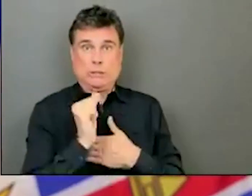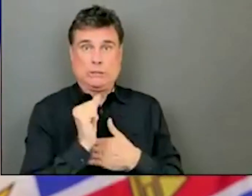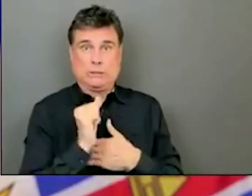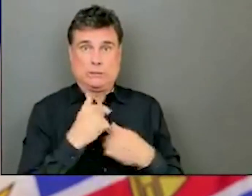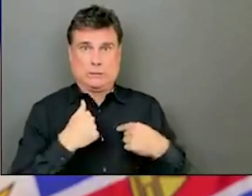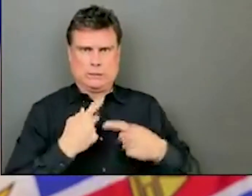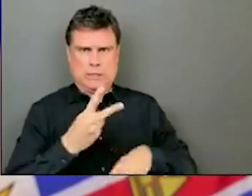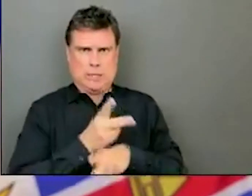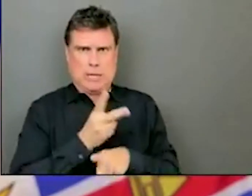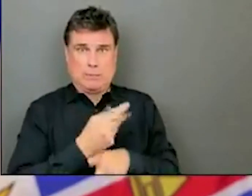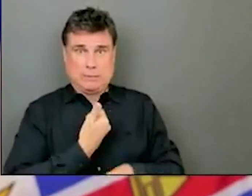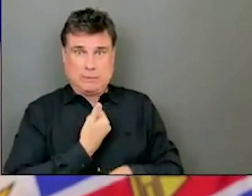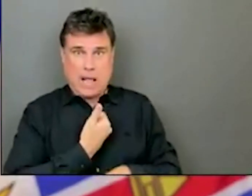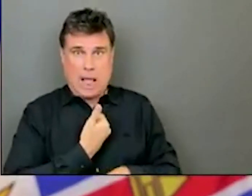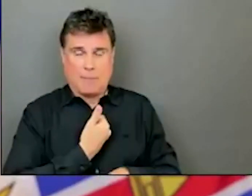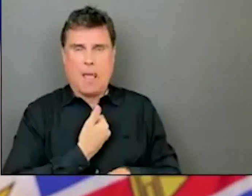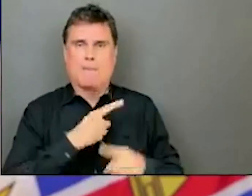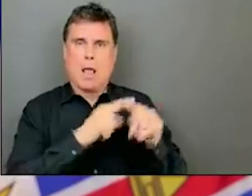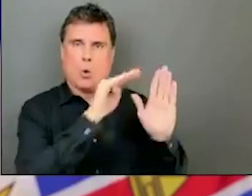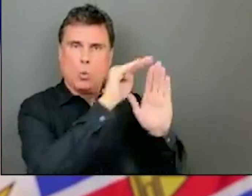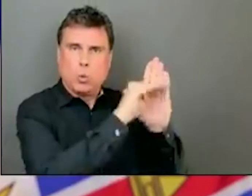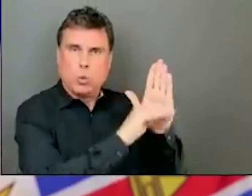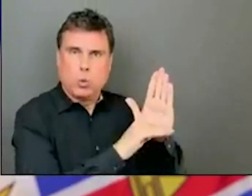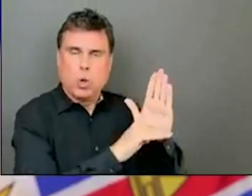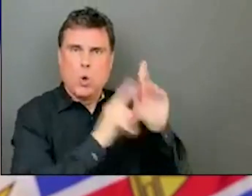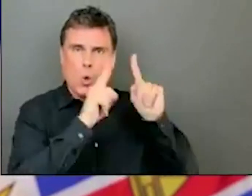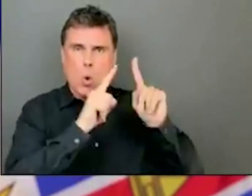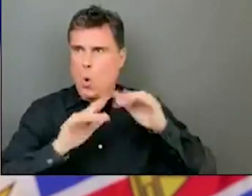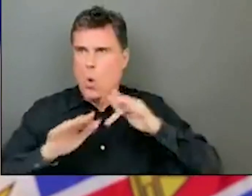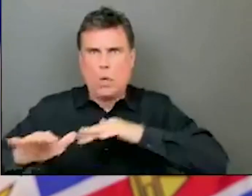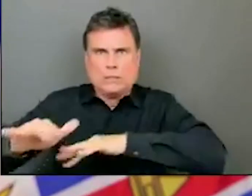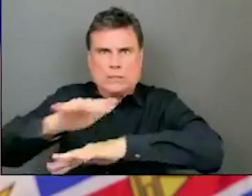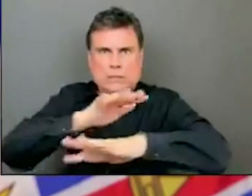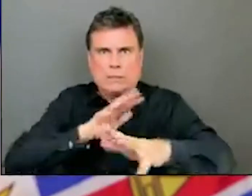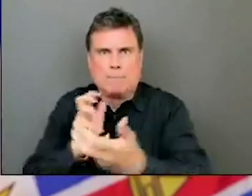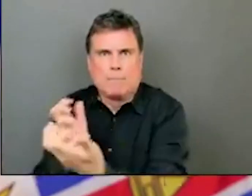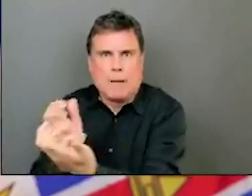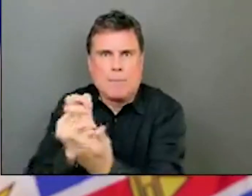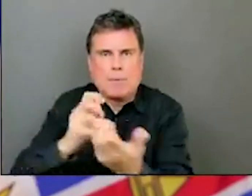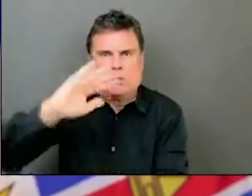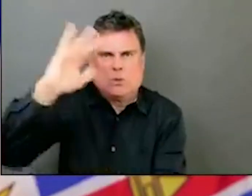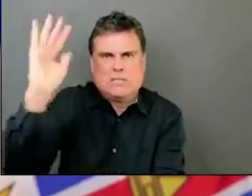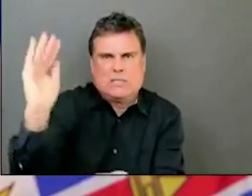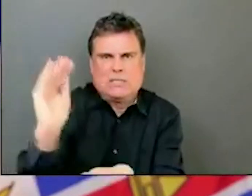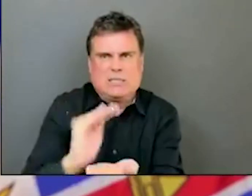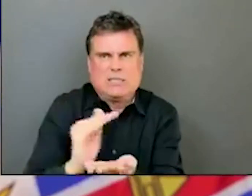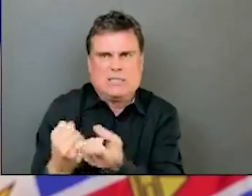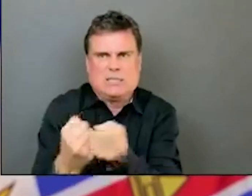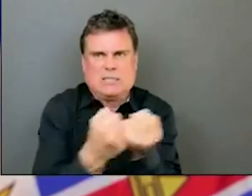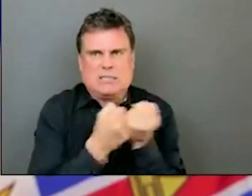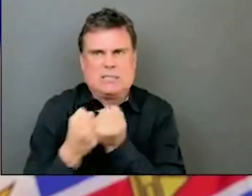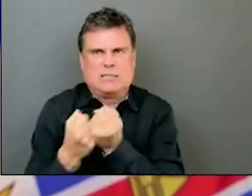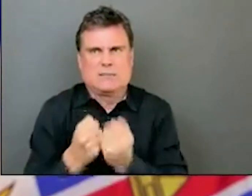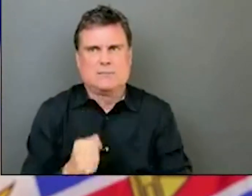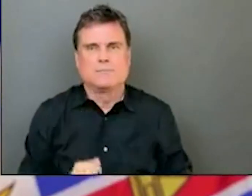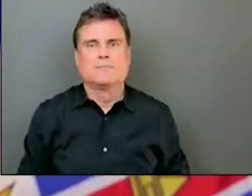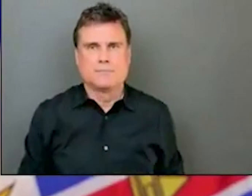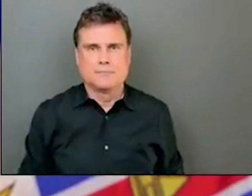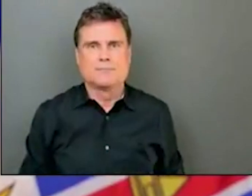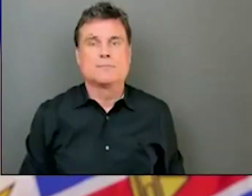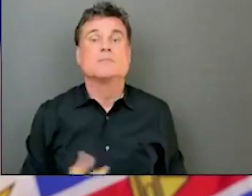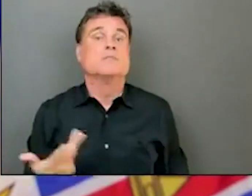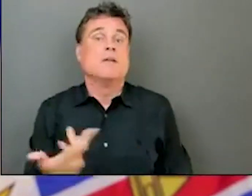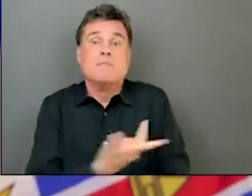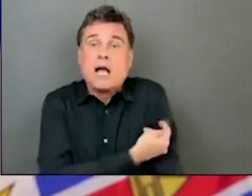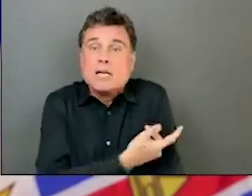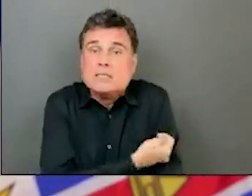and the situations that we're going to be in. So right now, the important thing is that all of us need to continue to take